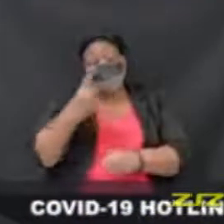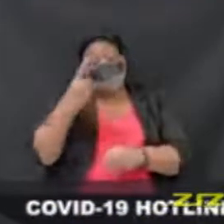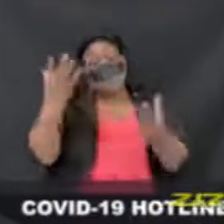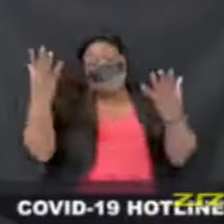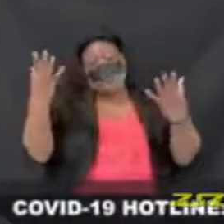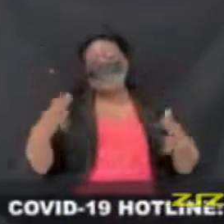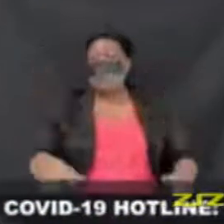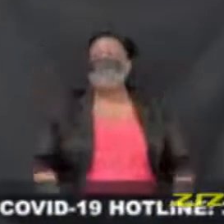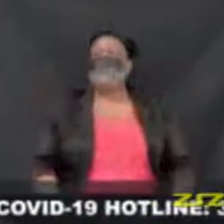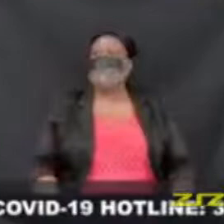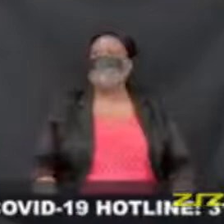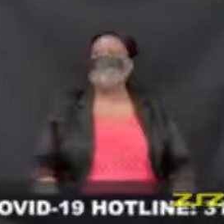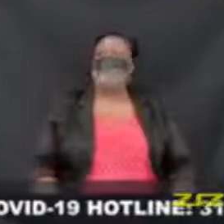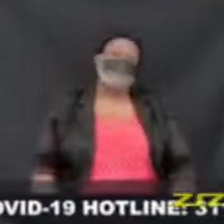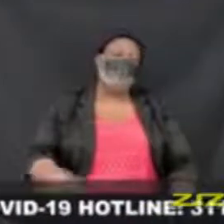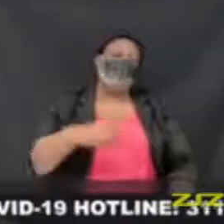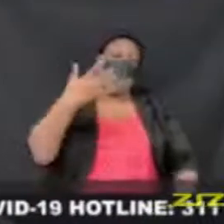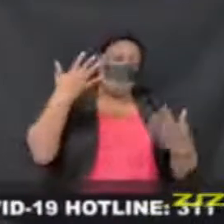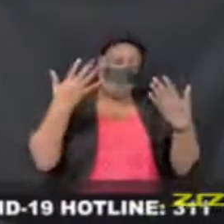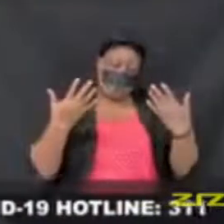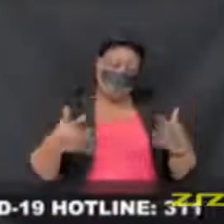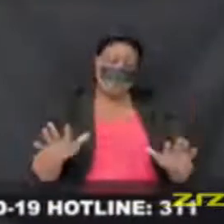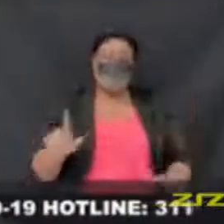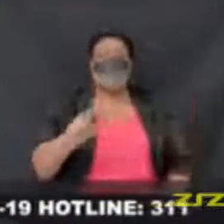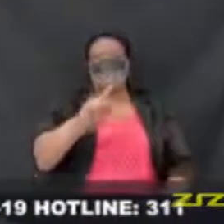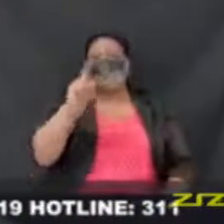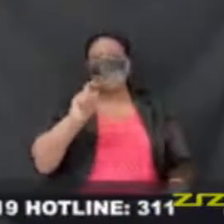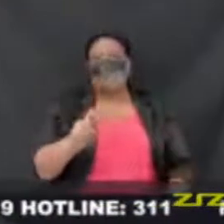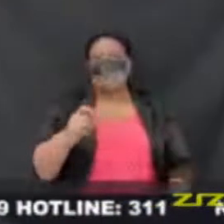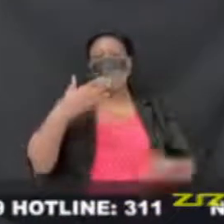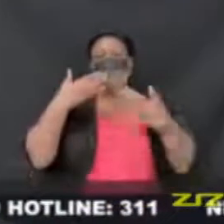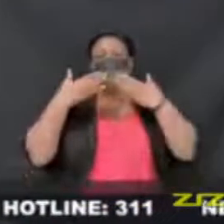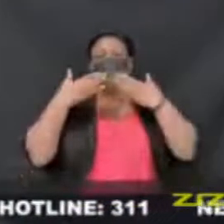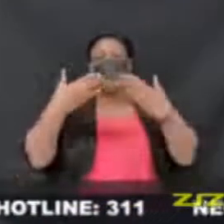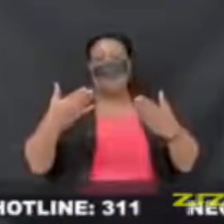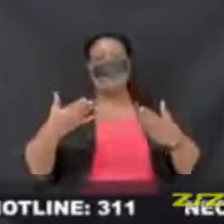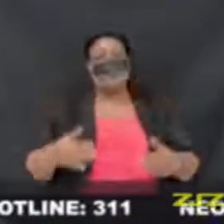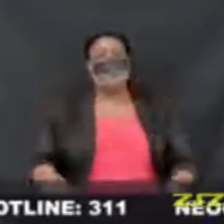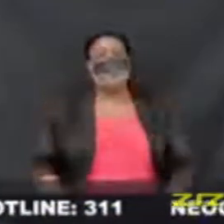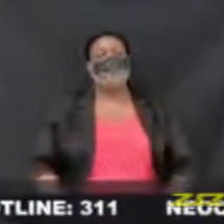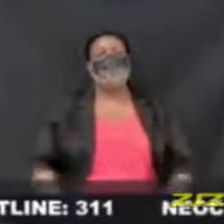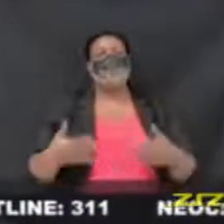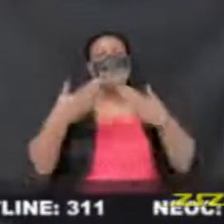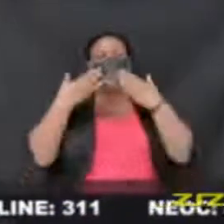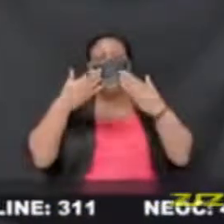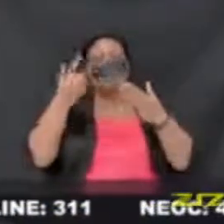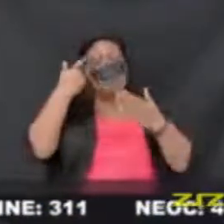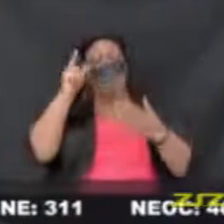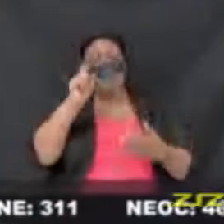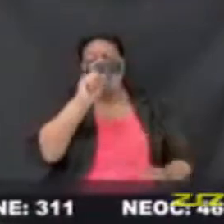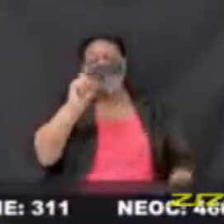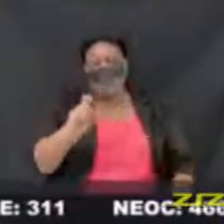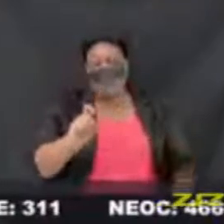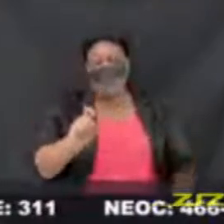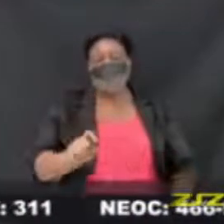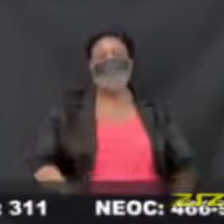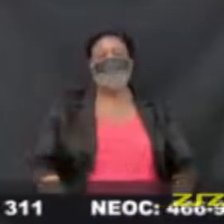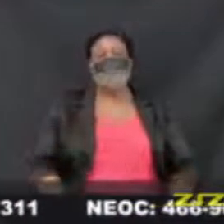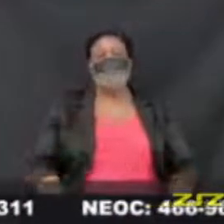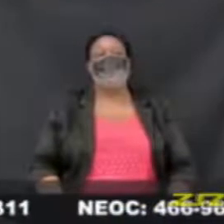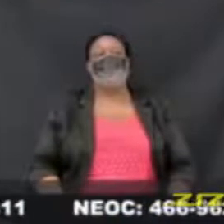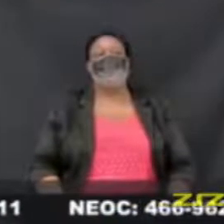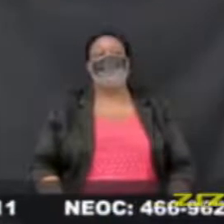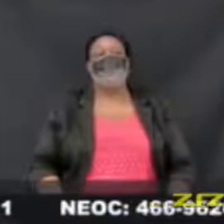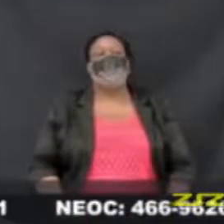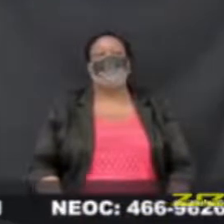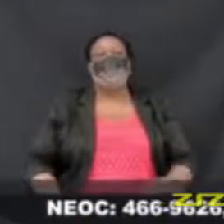Okay, I think that will be it for the questions for today. I want to thank everyone for their questions. And for those whose questions would not